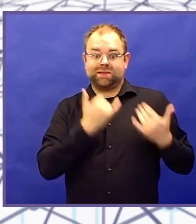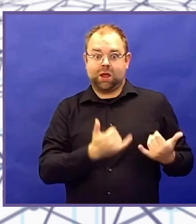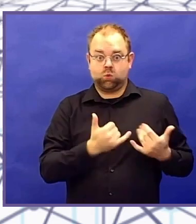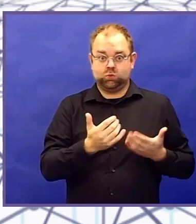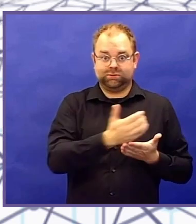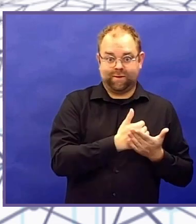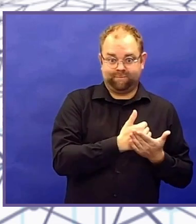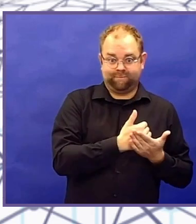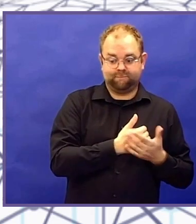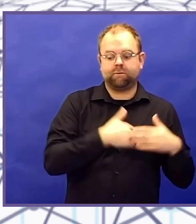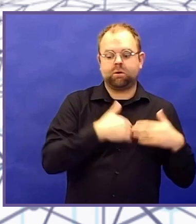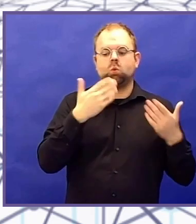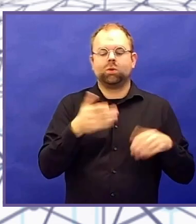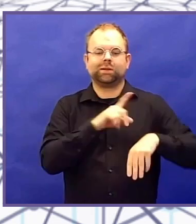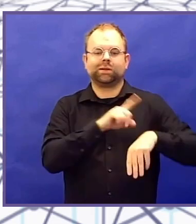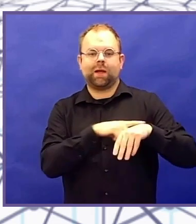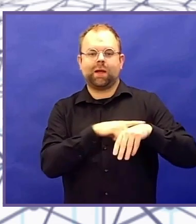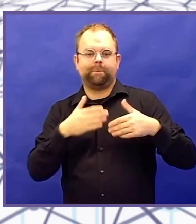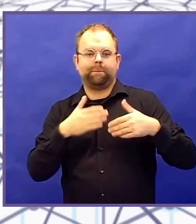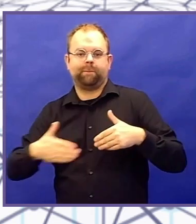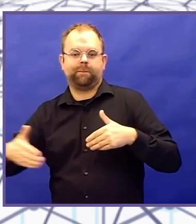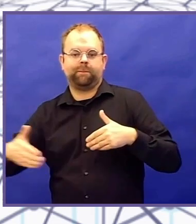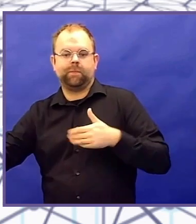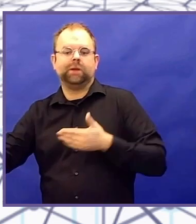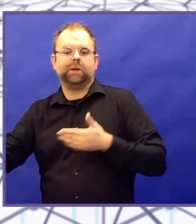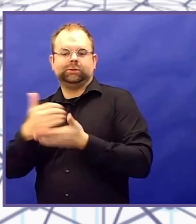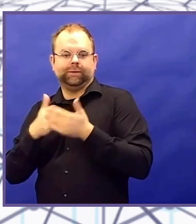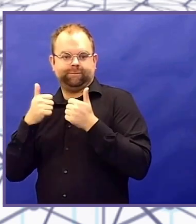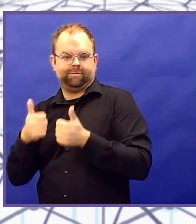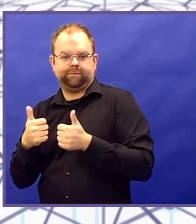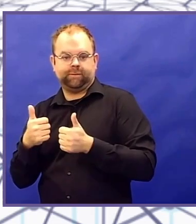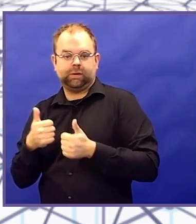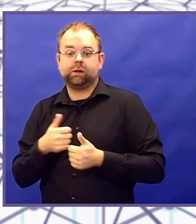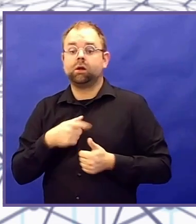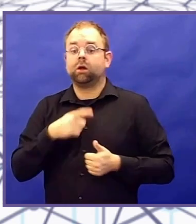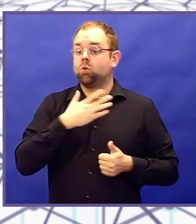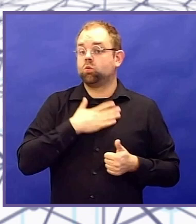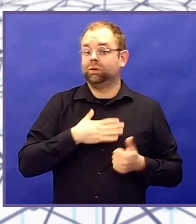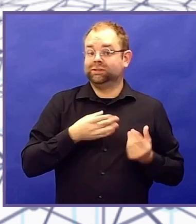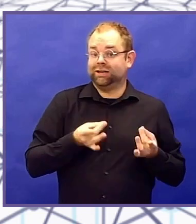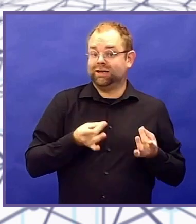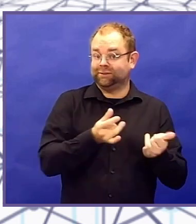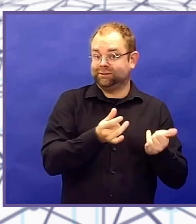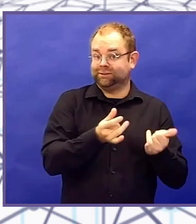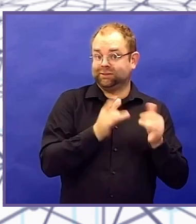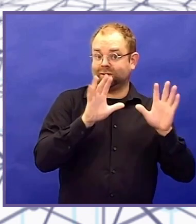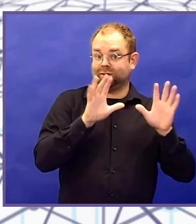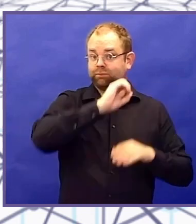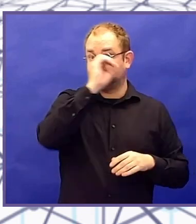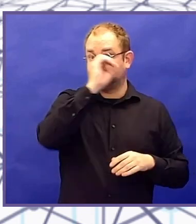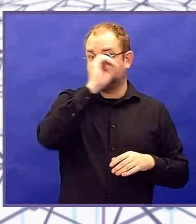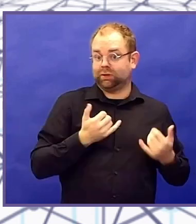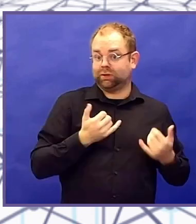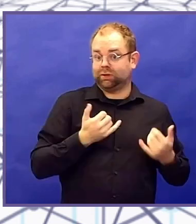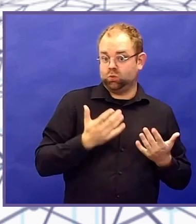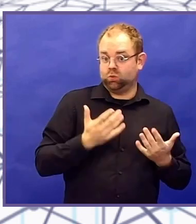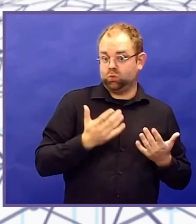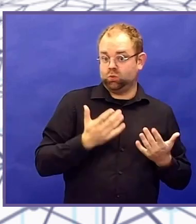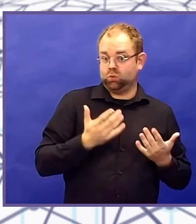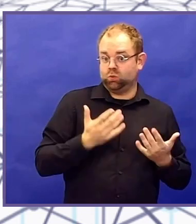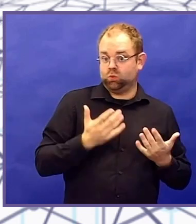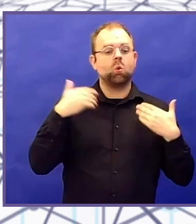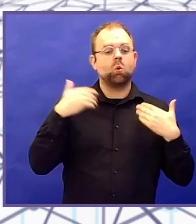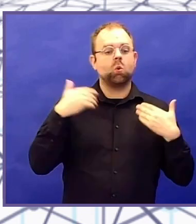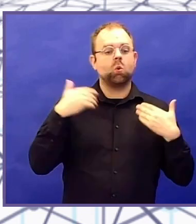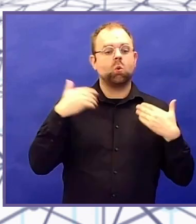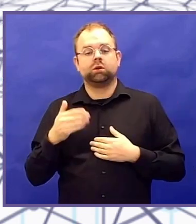the trick. In the business sector, there is a lot of pressure to have immediate results, whereas society